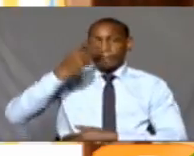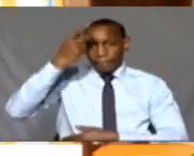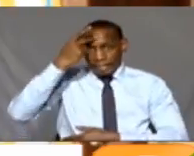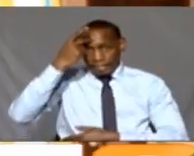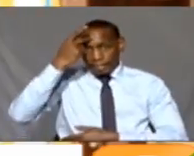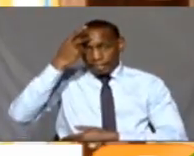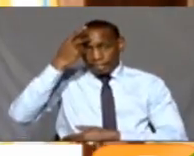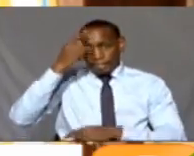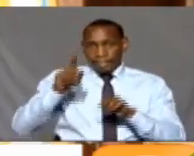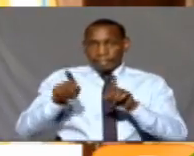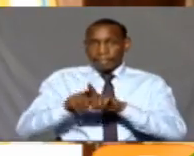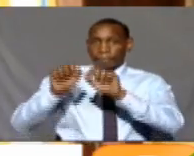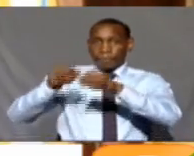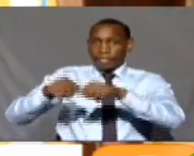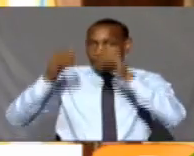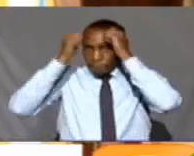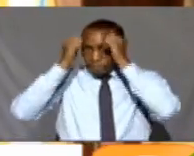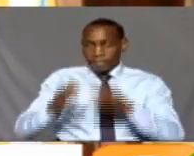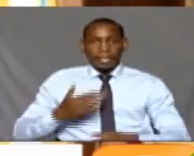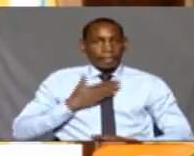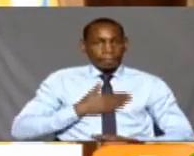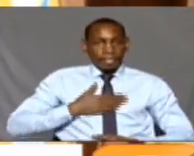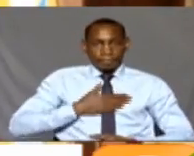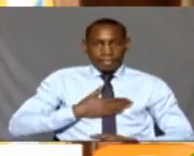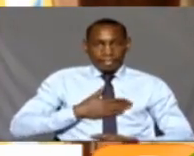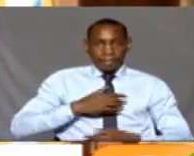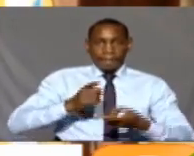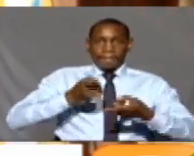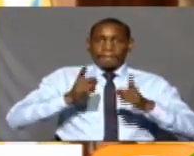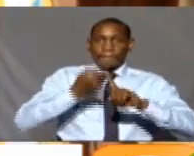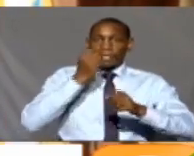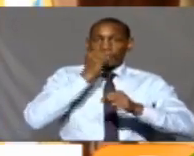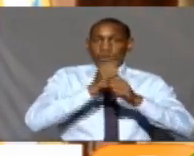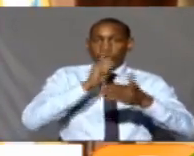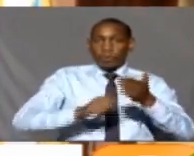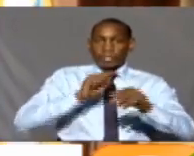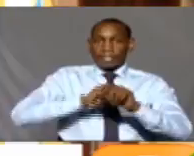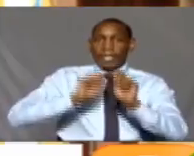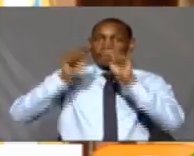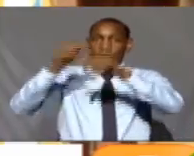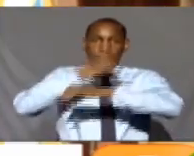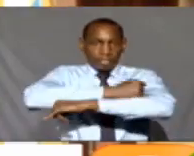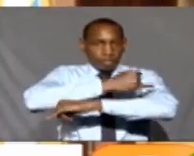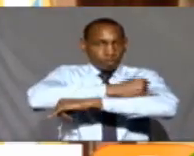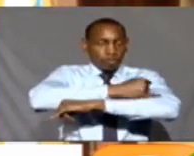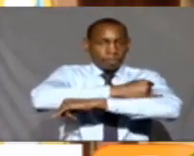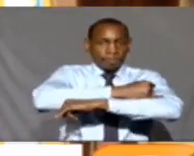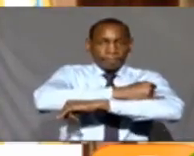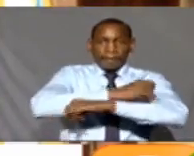a prospective student. Please make sure that the first thing when you go to an institution